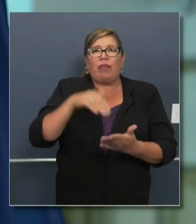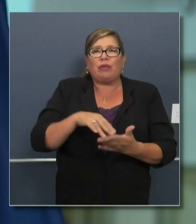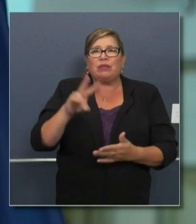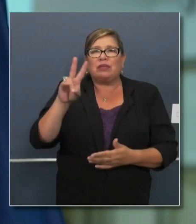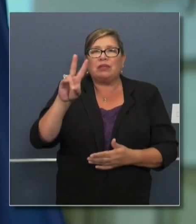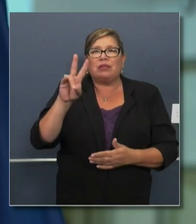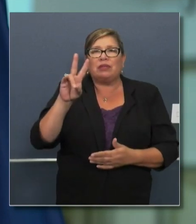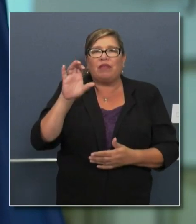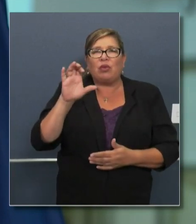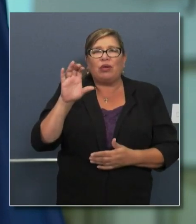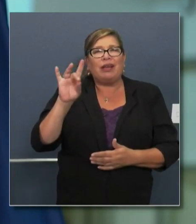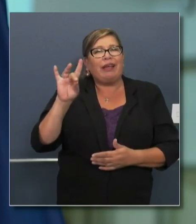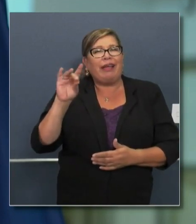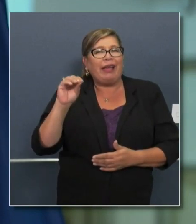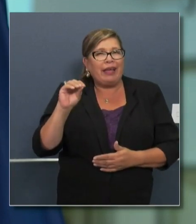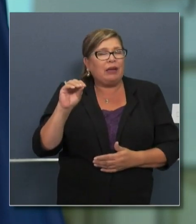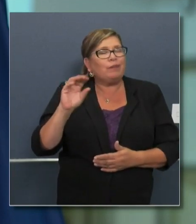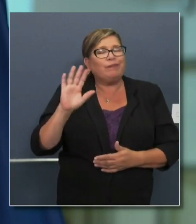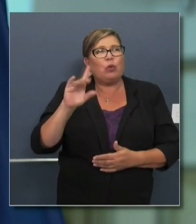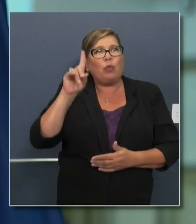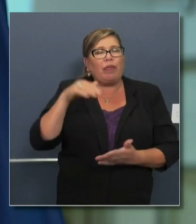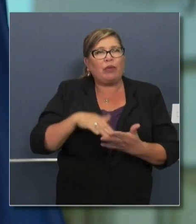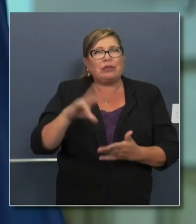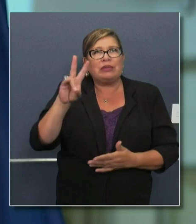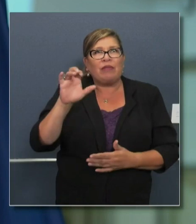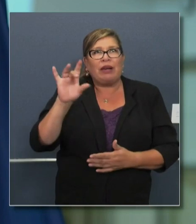1,780, I think it's 1,785